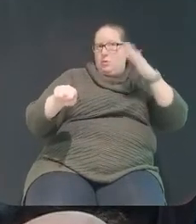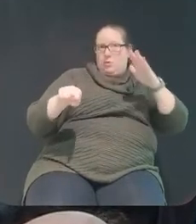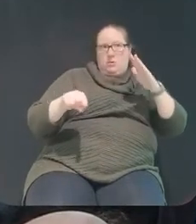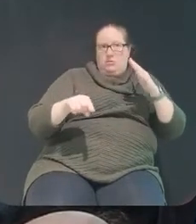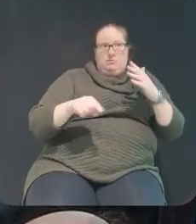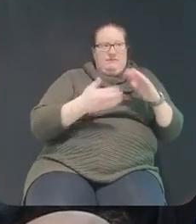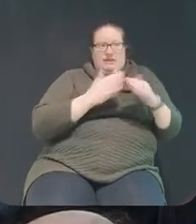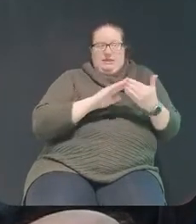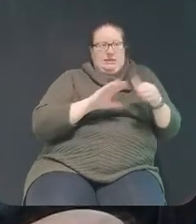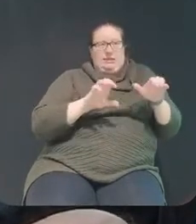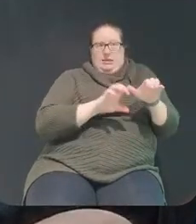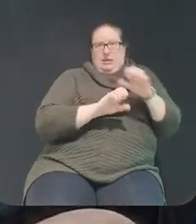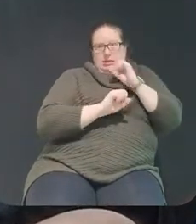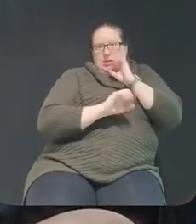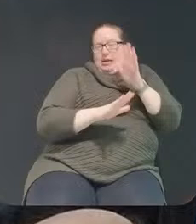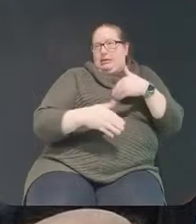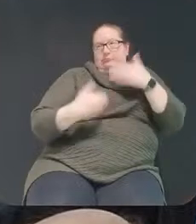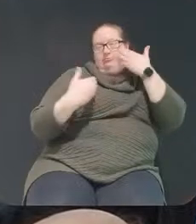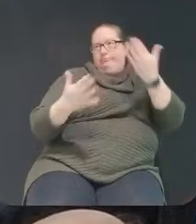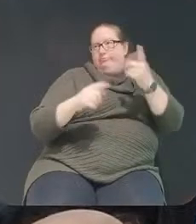response.